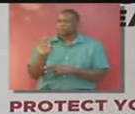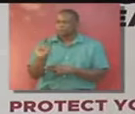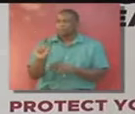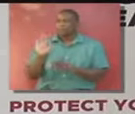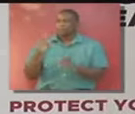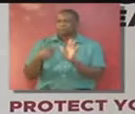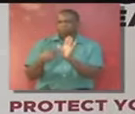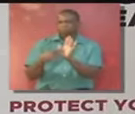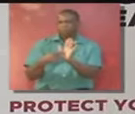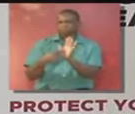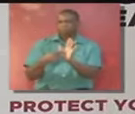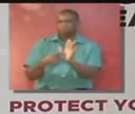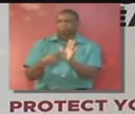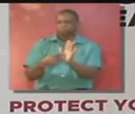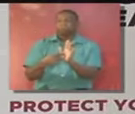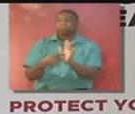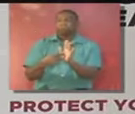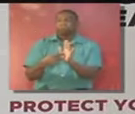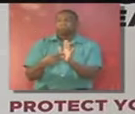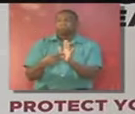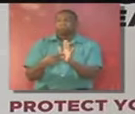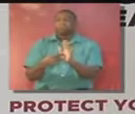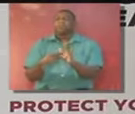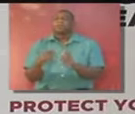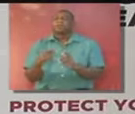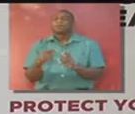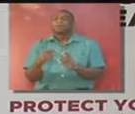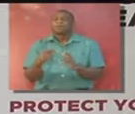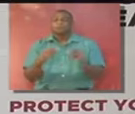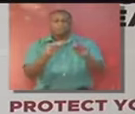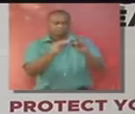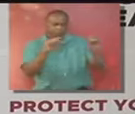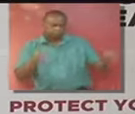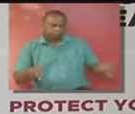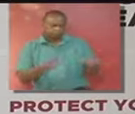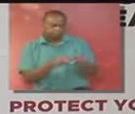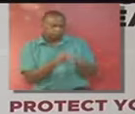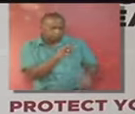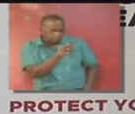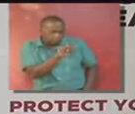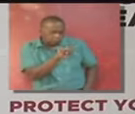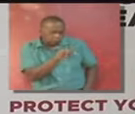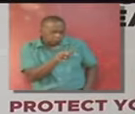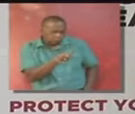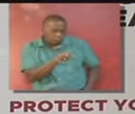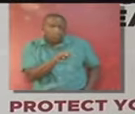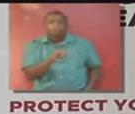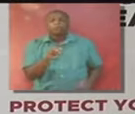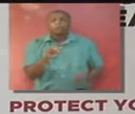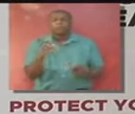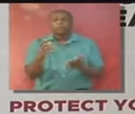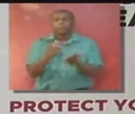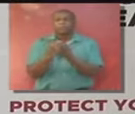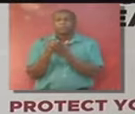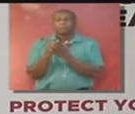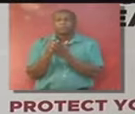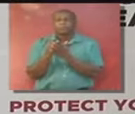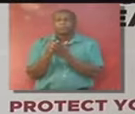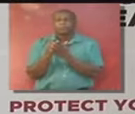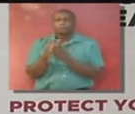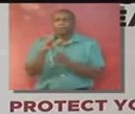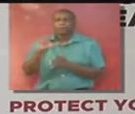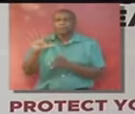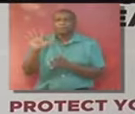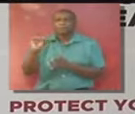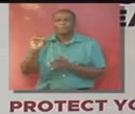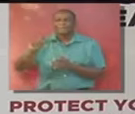received 150,000 of those to be distributed eventually amongst all our hospitals